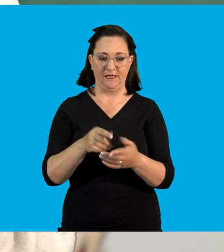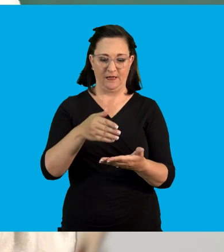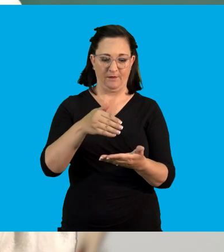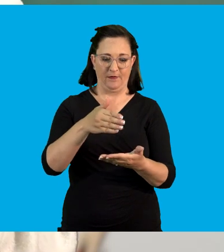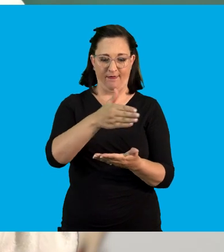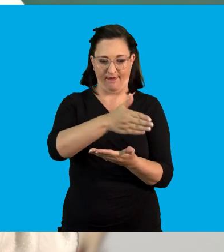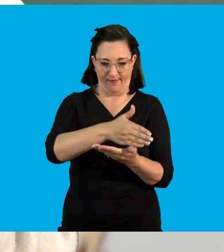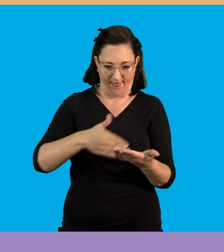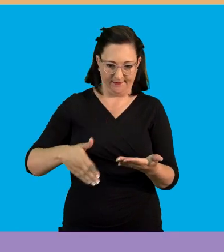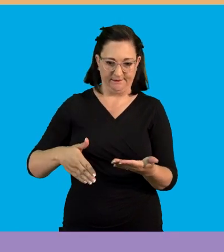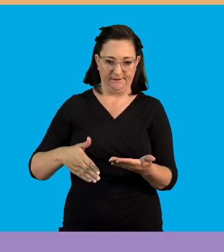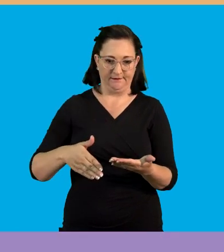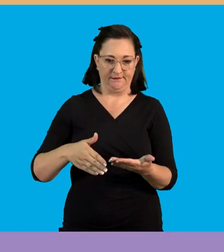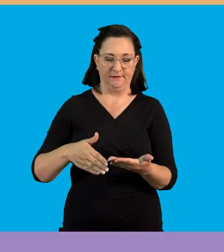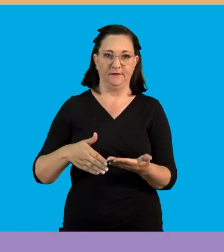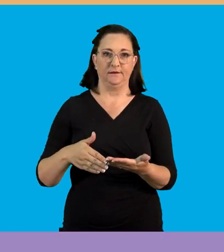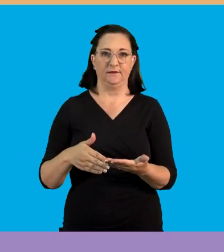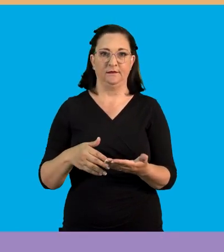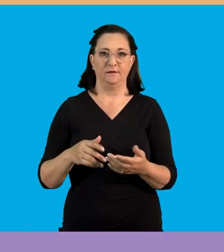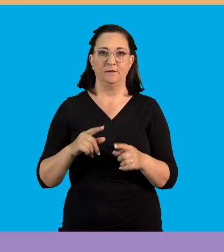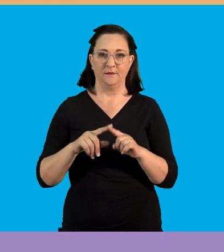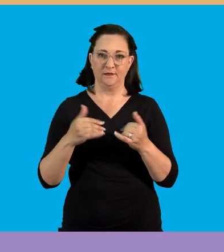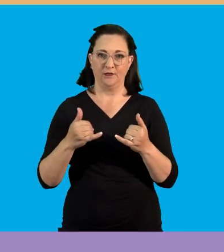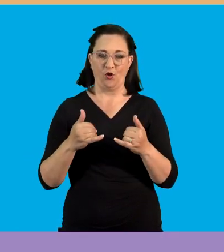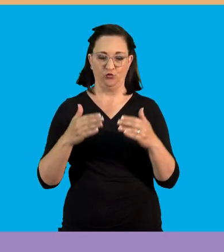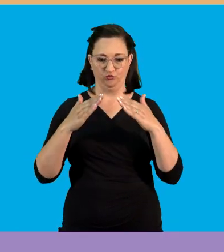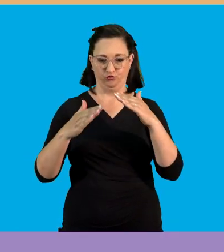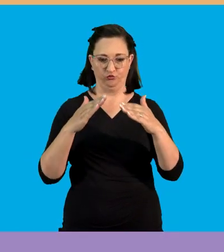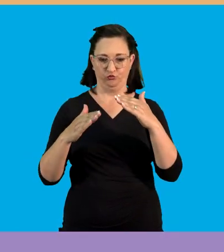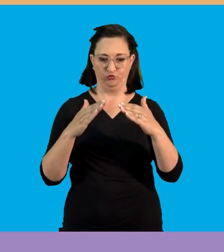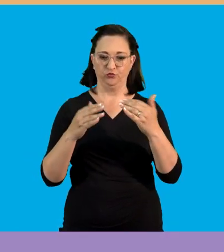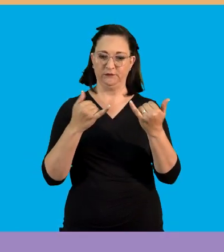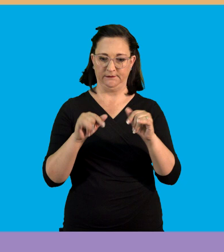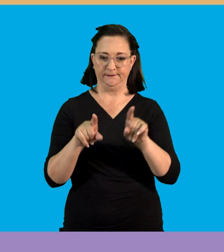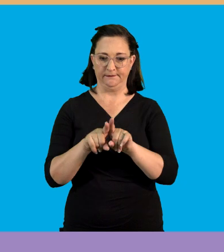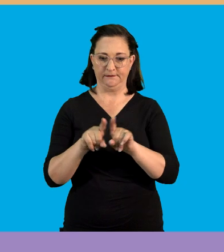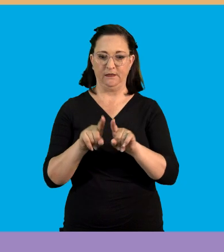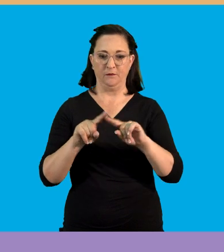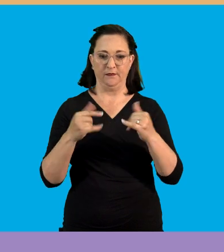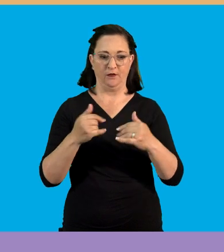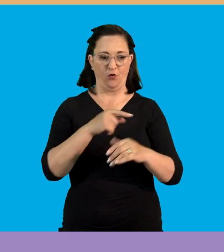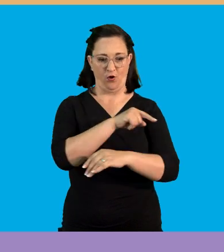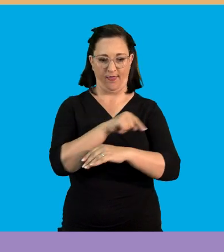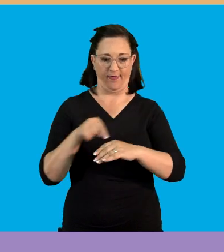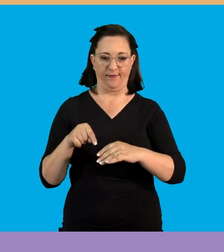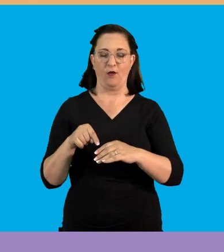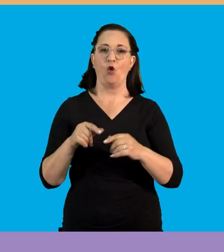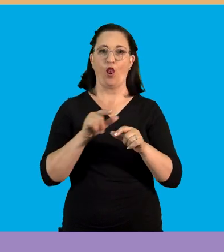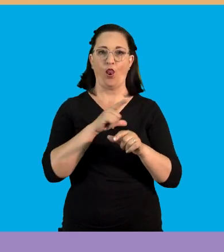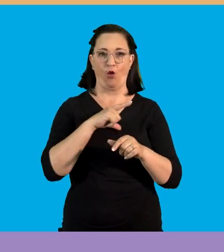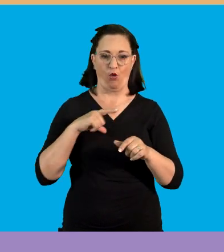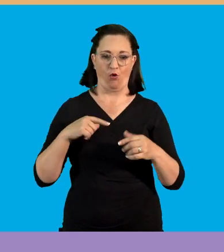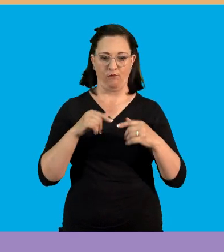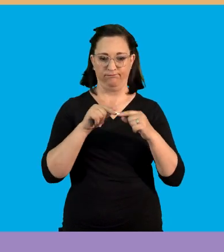the bread, you would realize that the 2 sides of the slice are still equal, but the one that we have cut has become